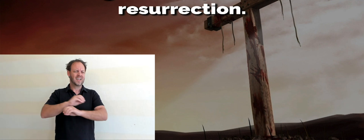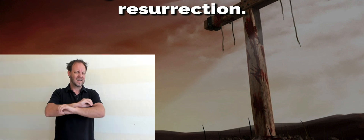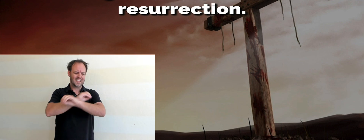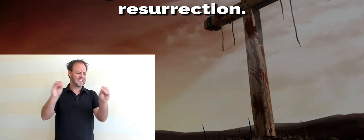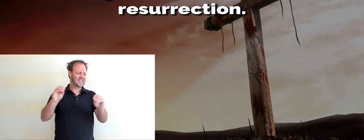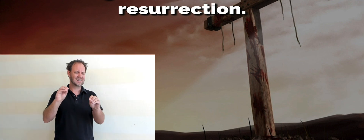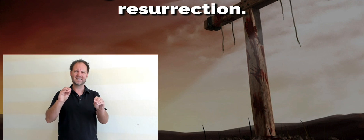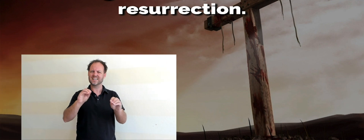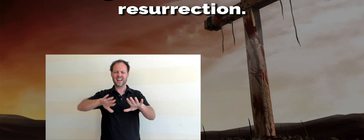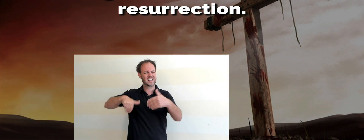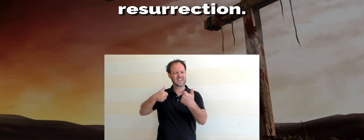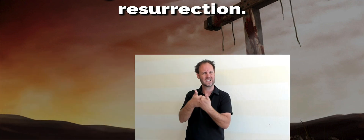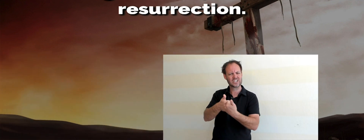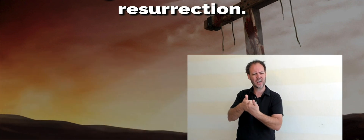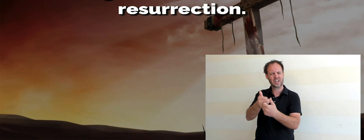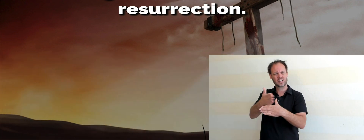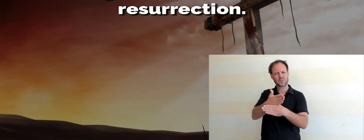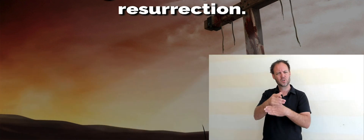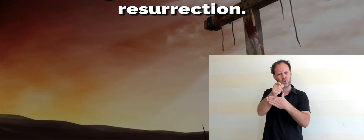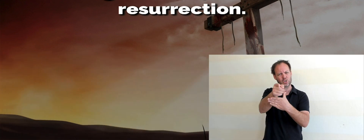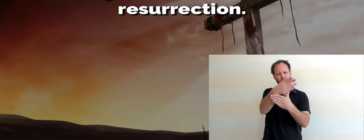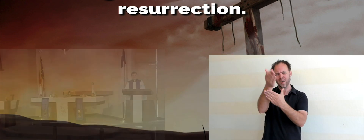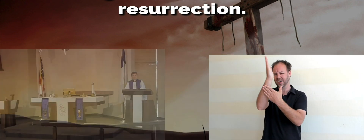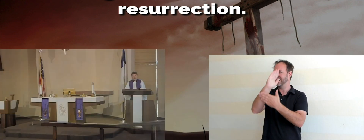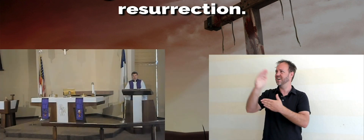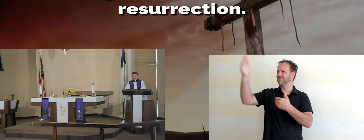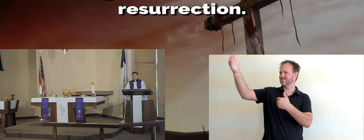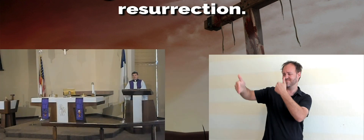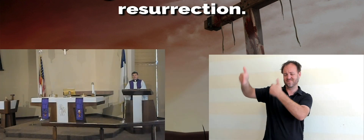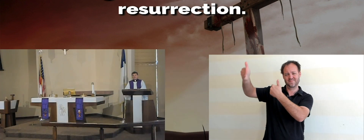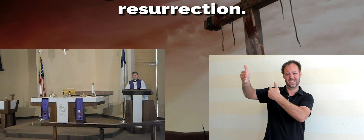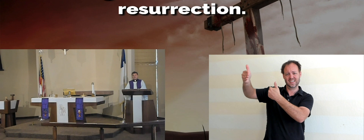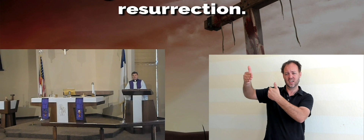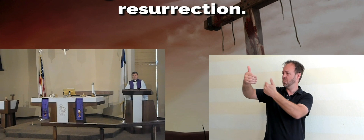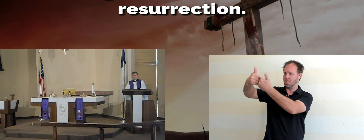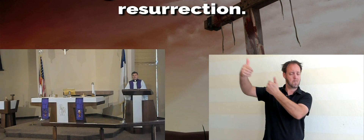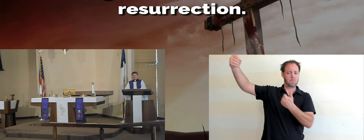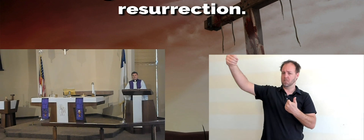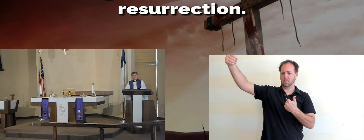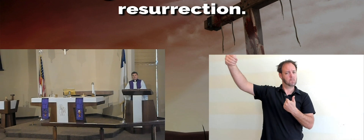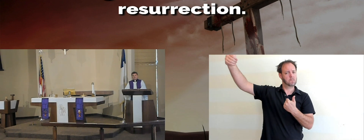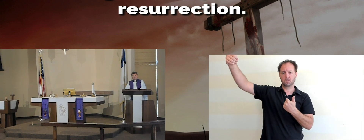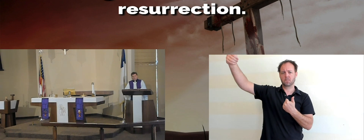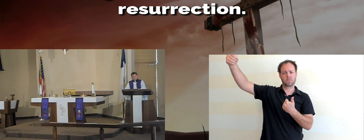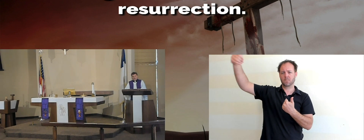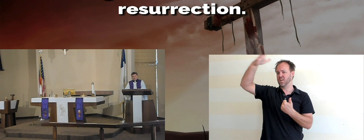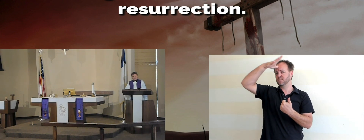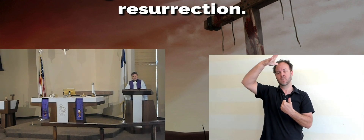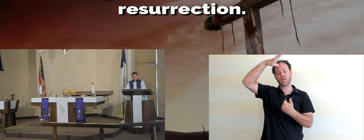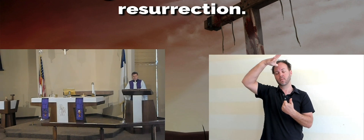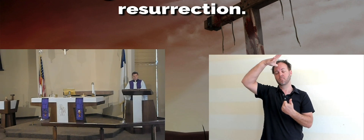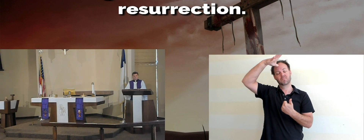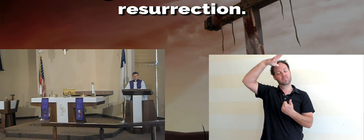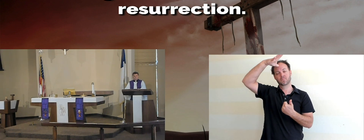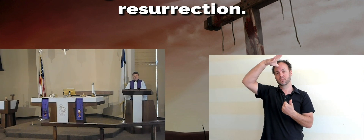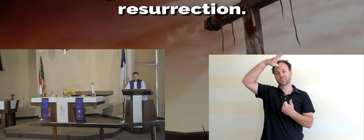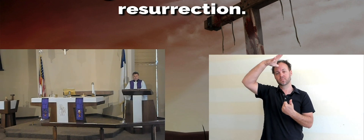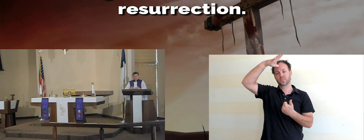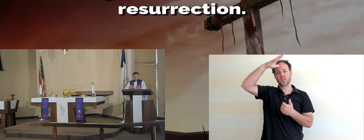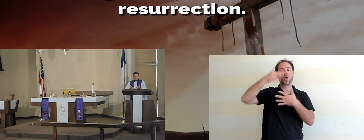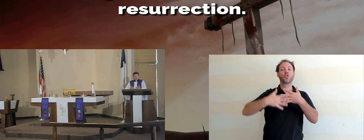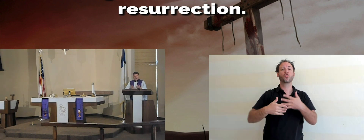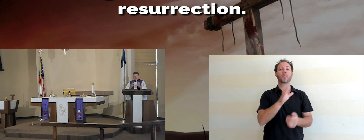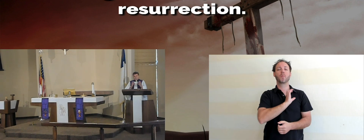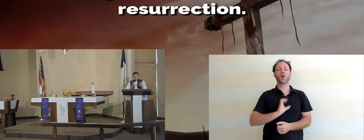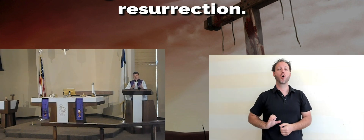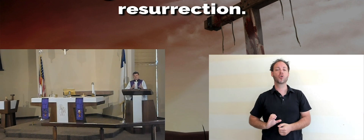no longer a barrier between you and God. It doesn't separate you from your Father in heaven. The